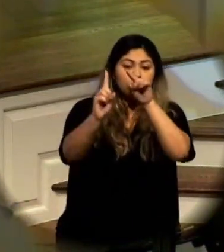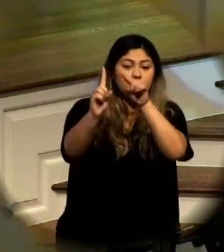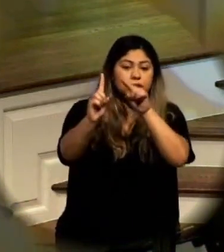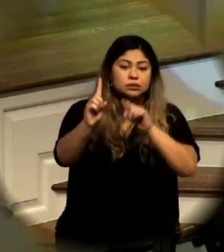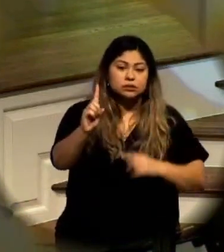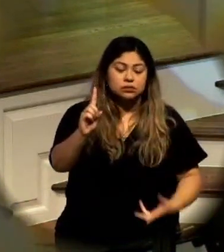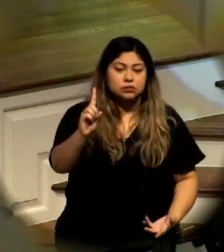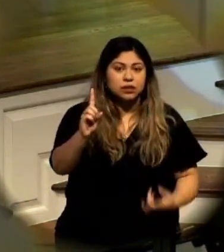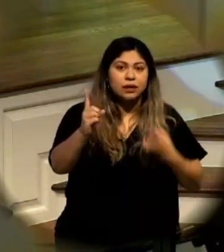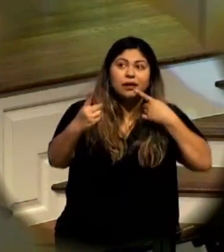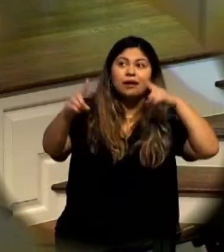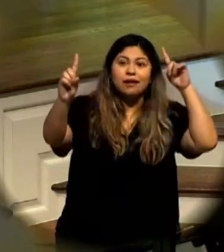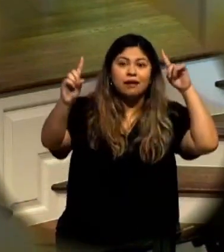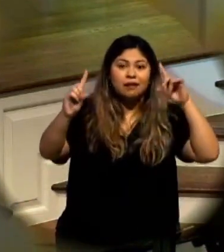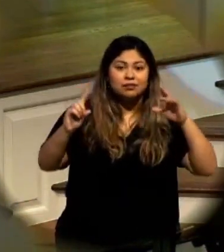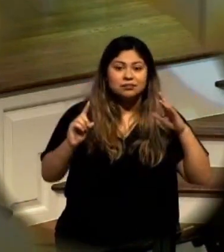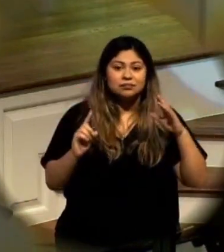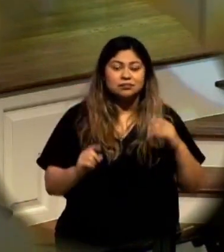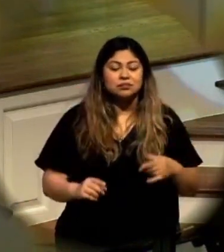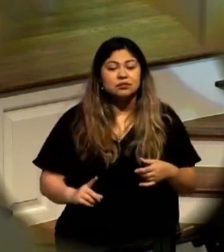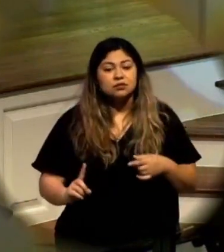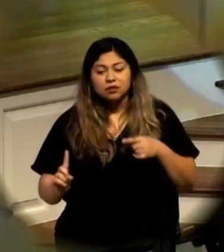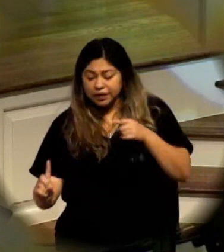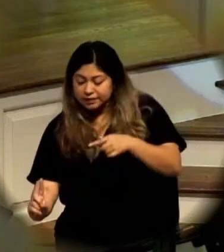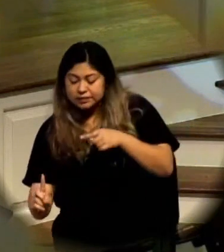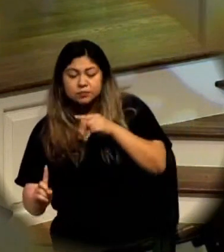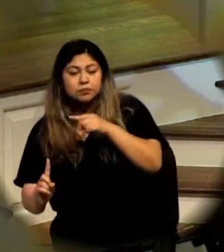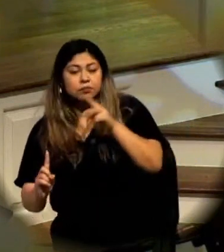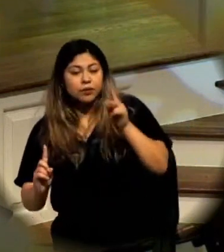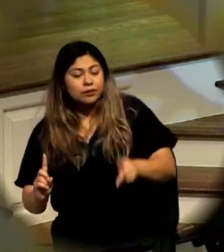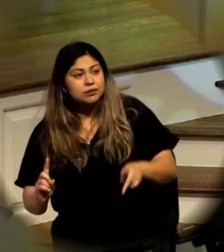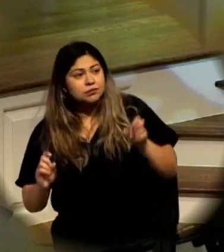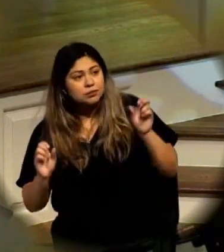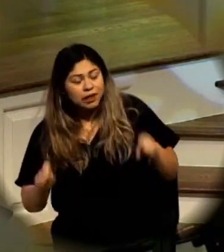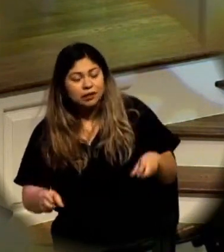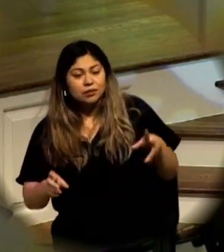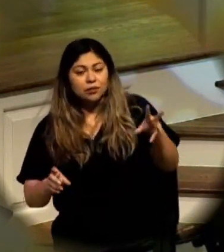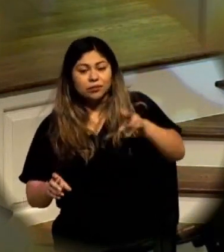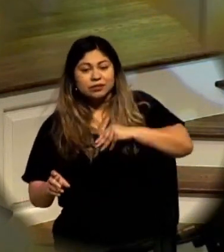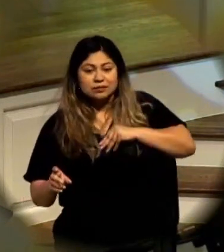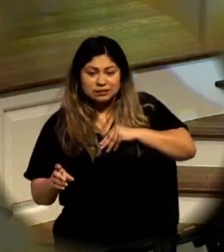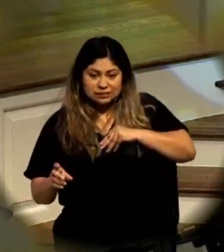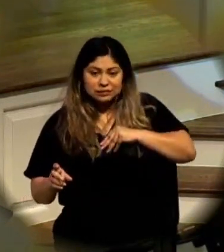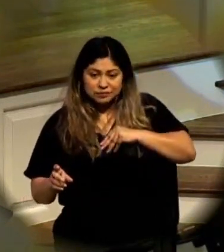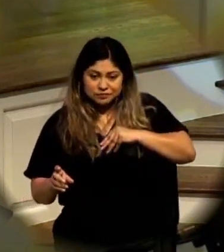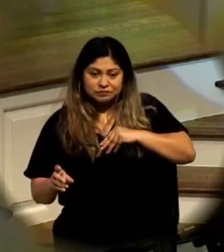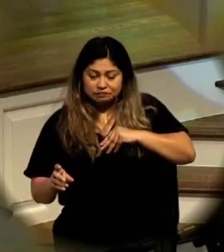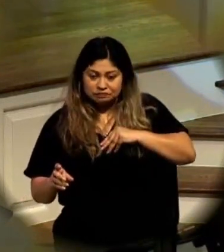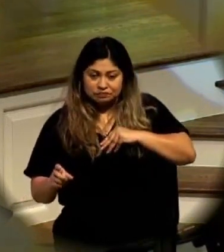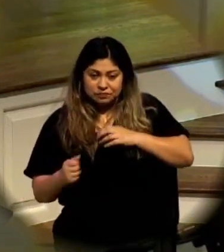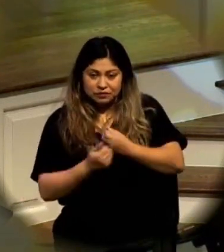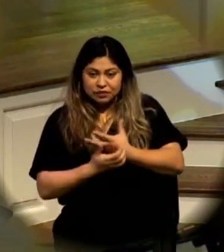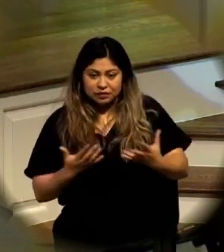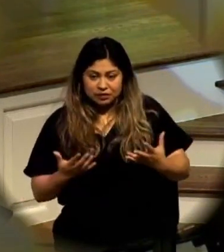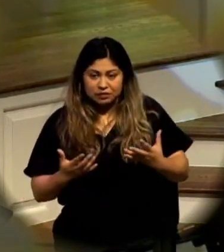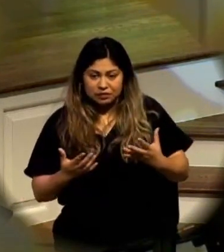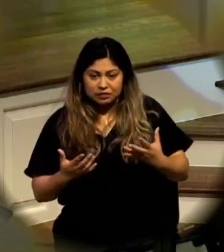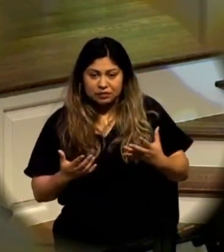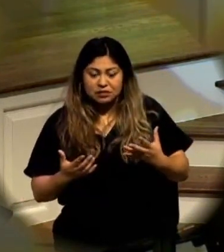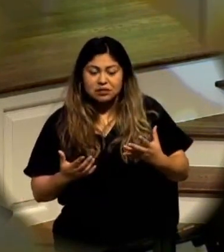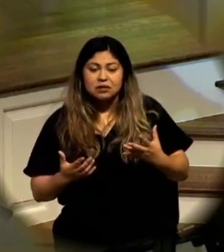in the one who knows how to receive all things from those who give out of